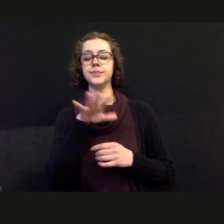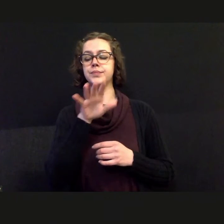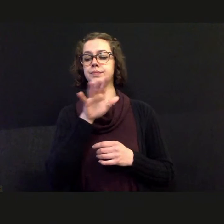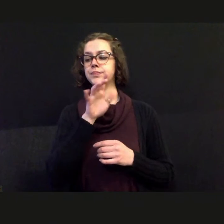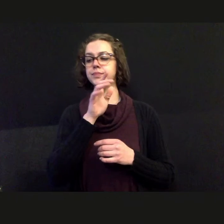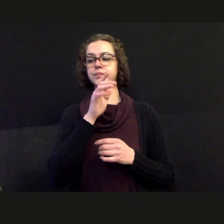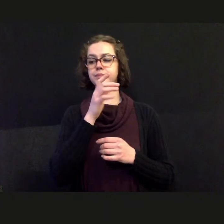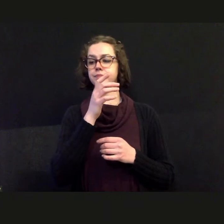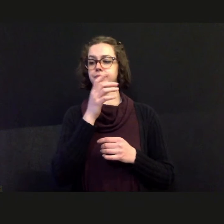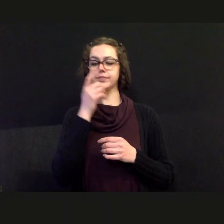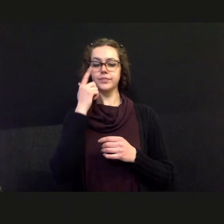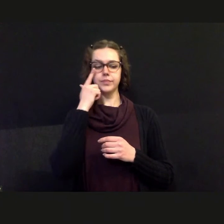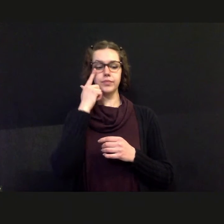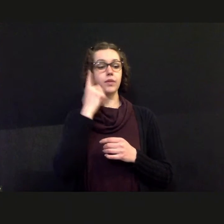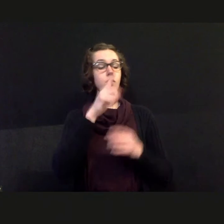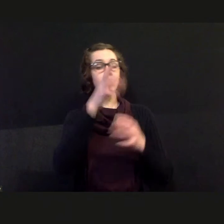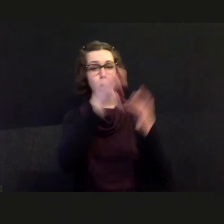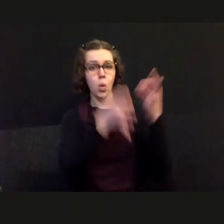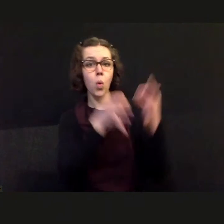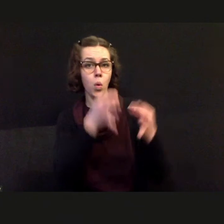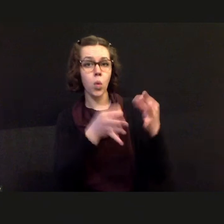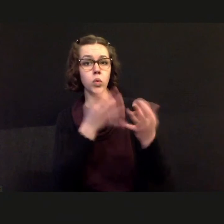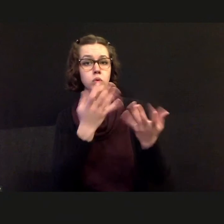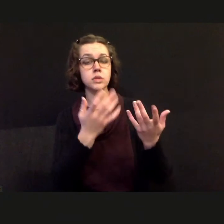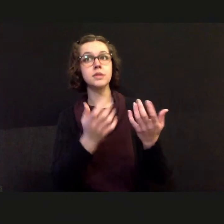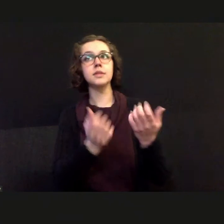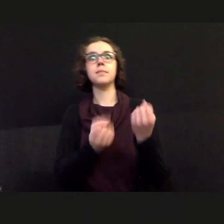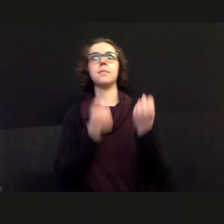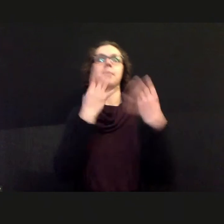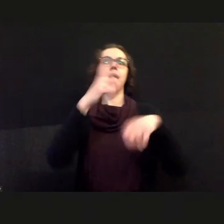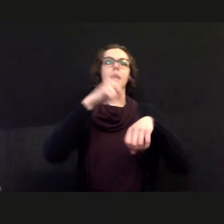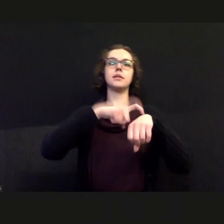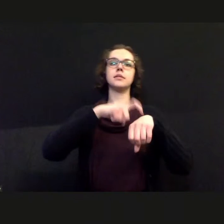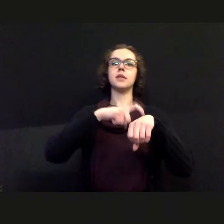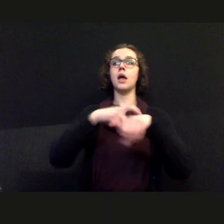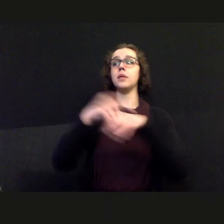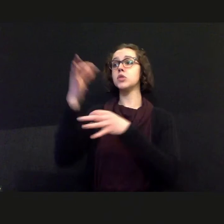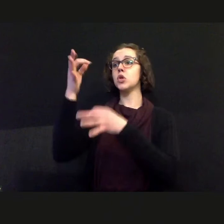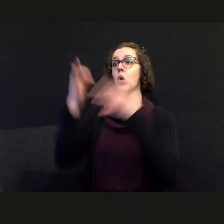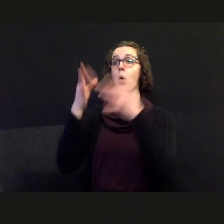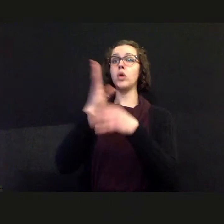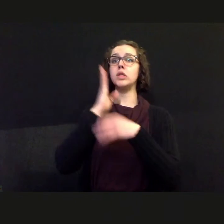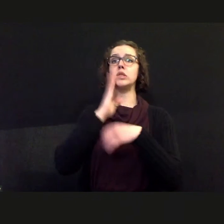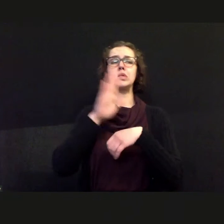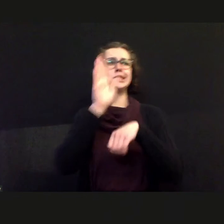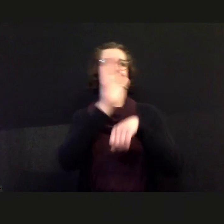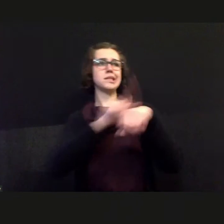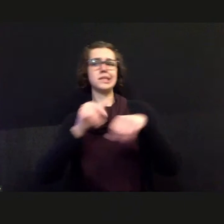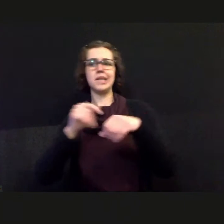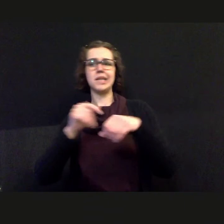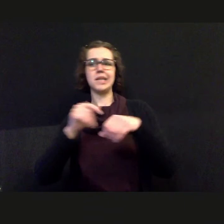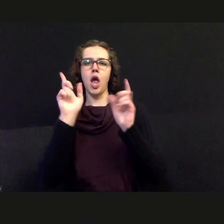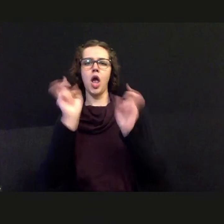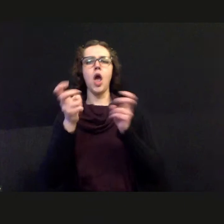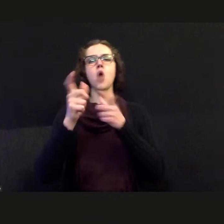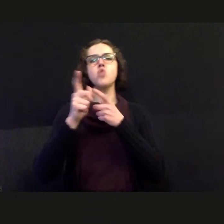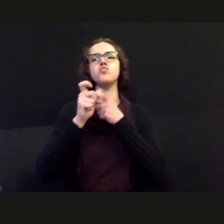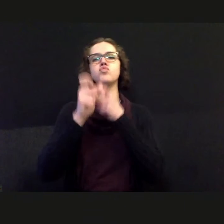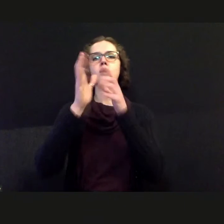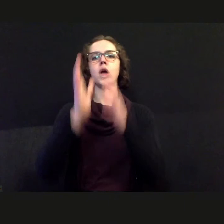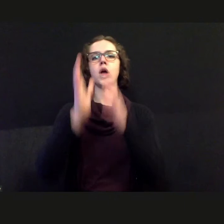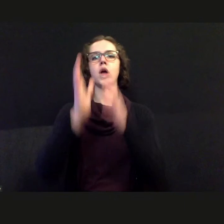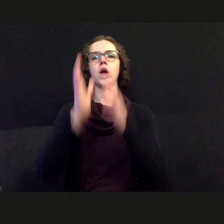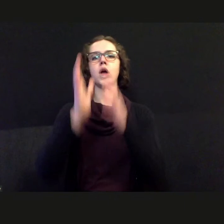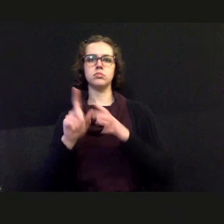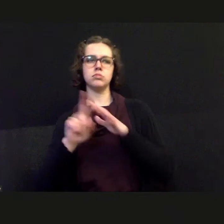in many cases, the courts would be, they'd send a runner to the deaf club. And I remember being there at one point and they're saying, they need somebody down at